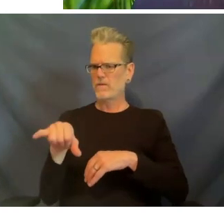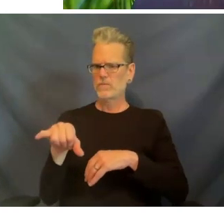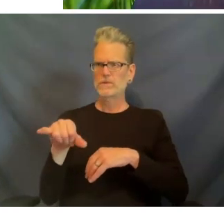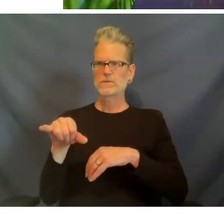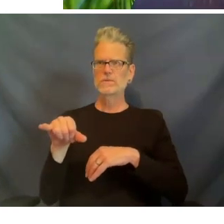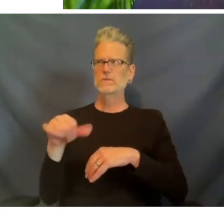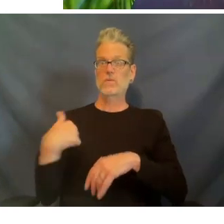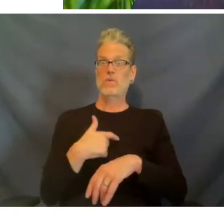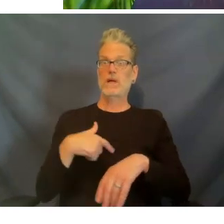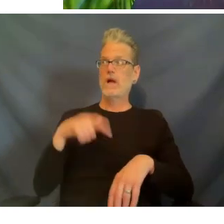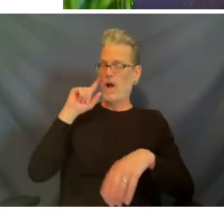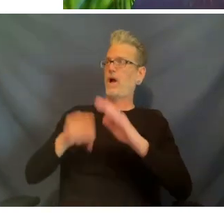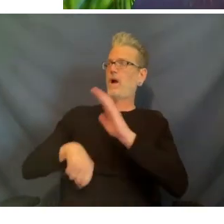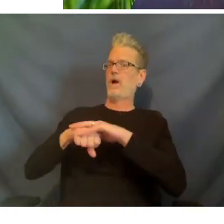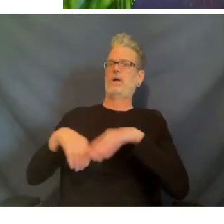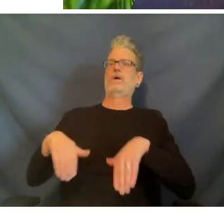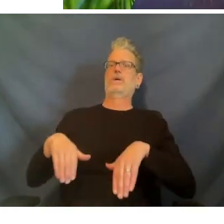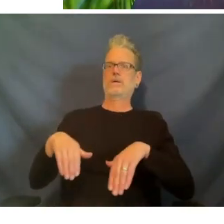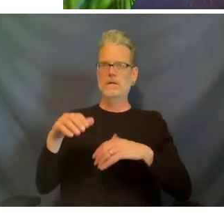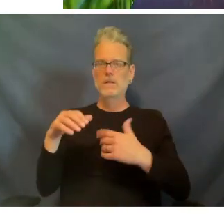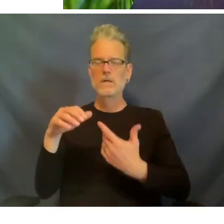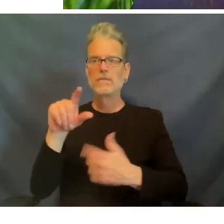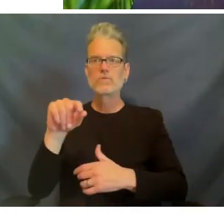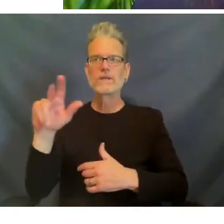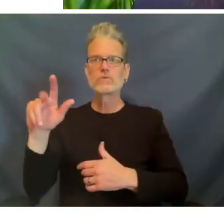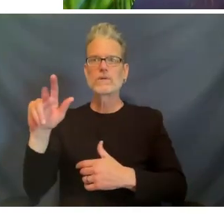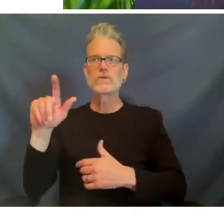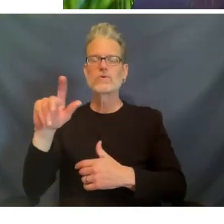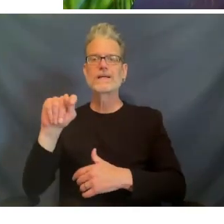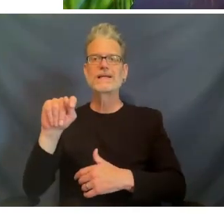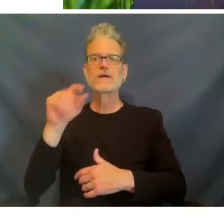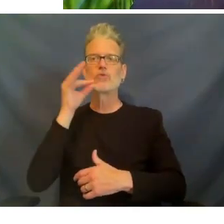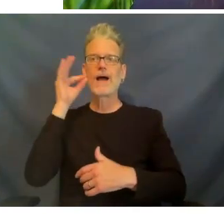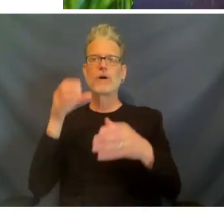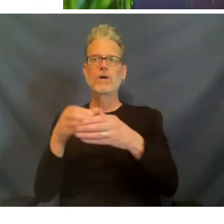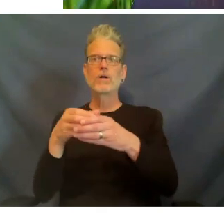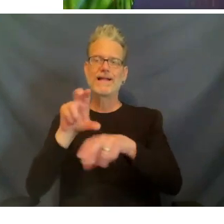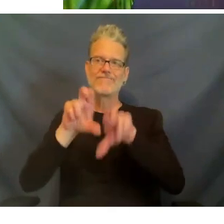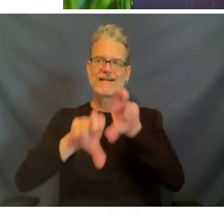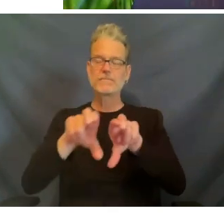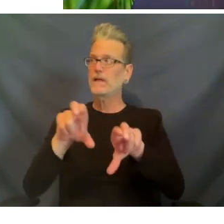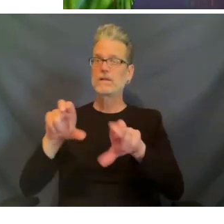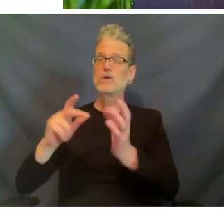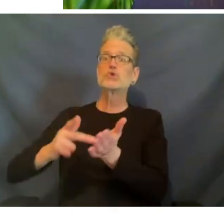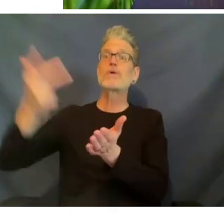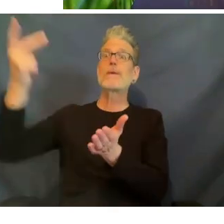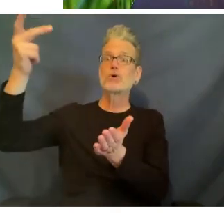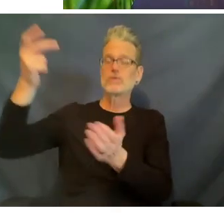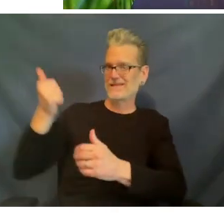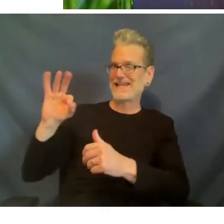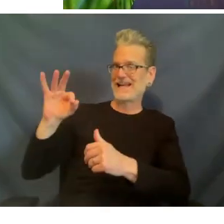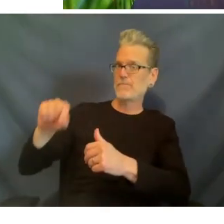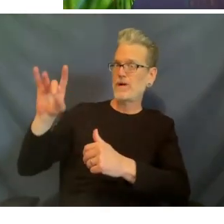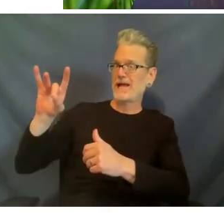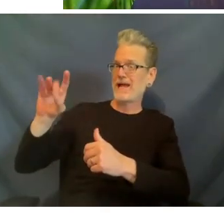earth-shattering for us. The fiscal year 23 tribal investment more than tripled the 19.8 million that was invested